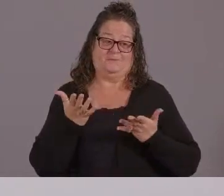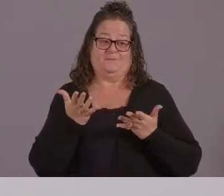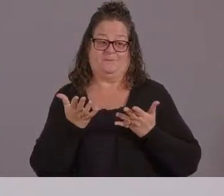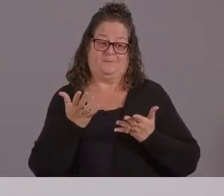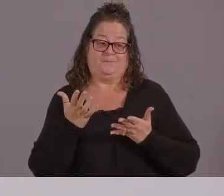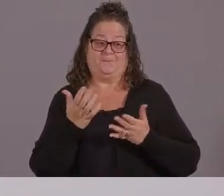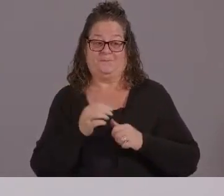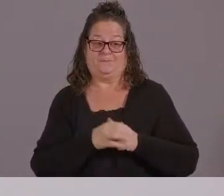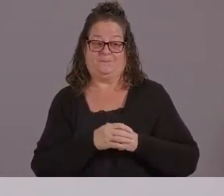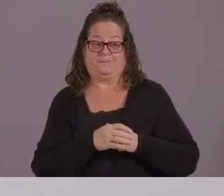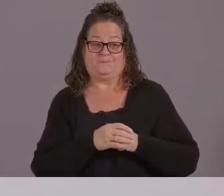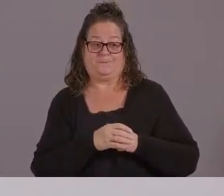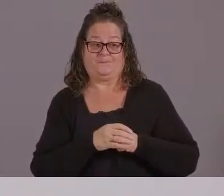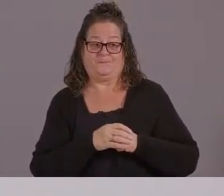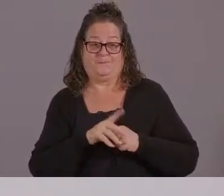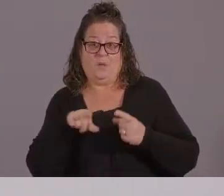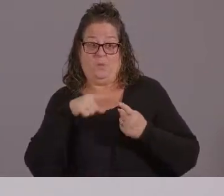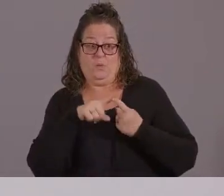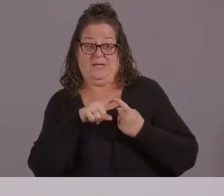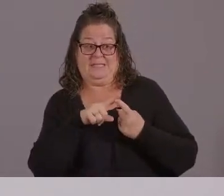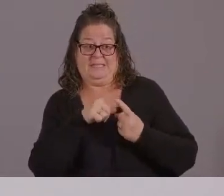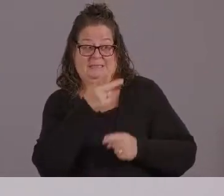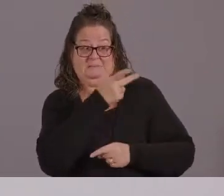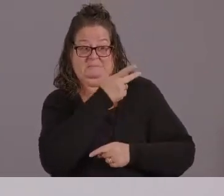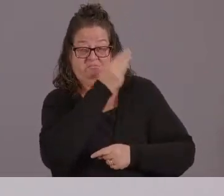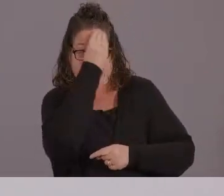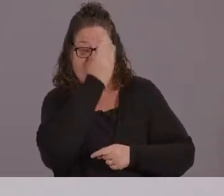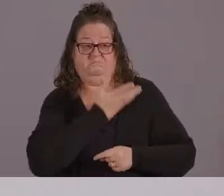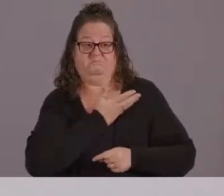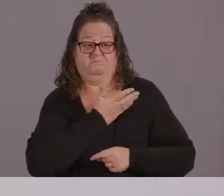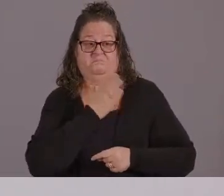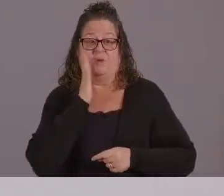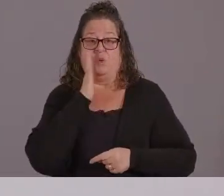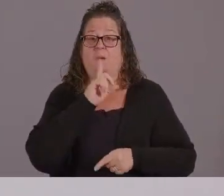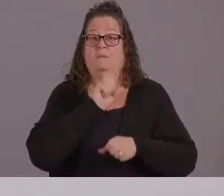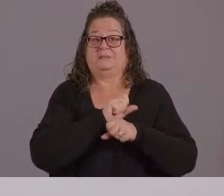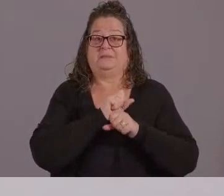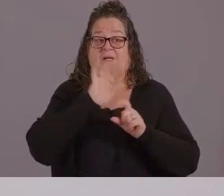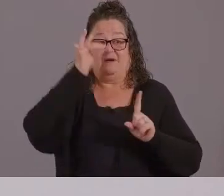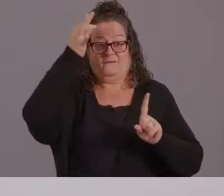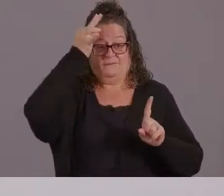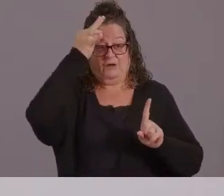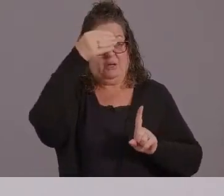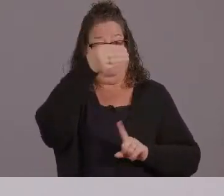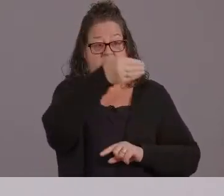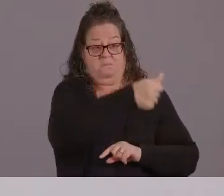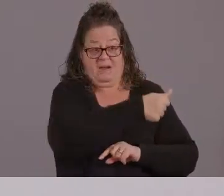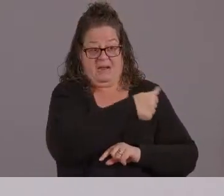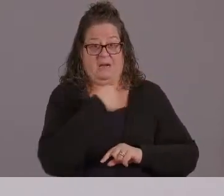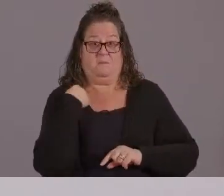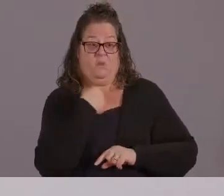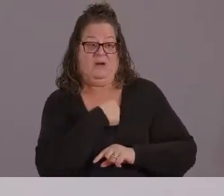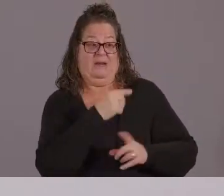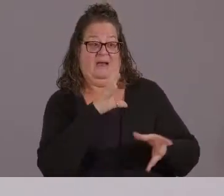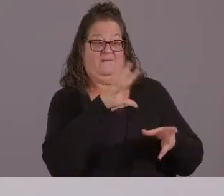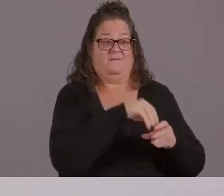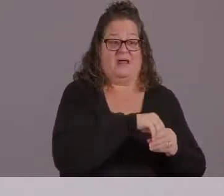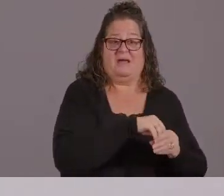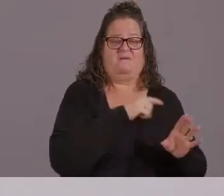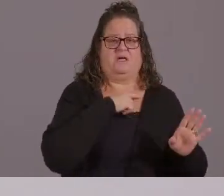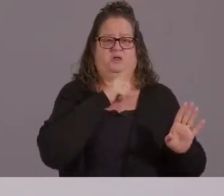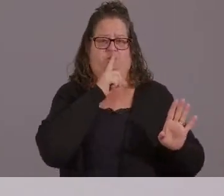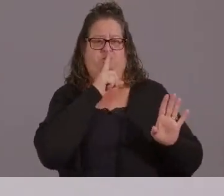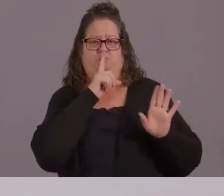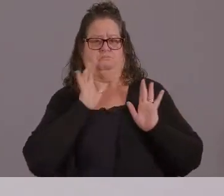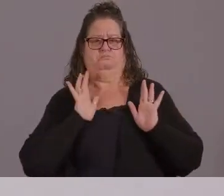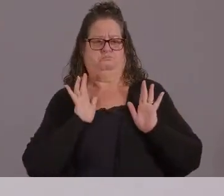a federal allocation, and that it would that Pima County stated they had the resources